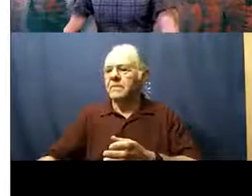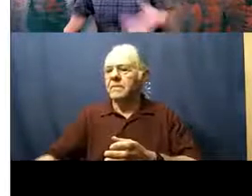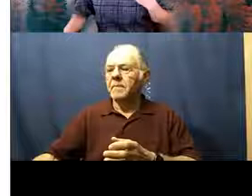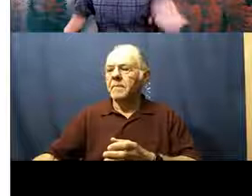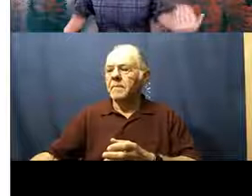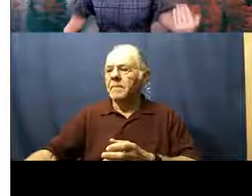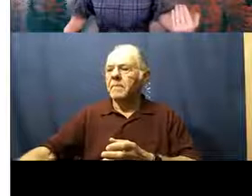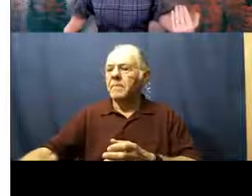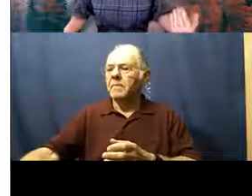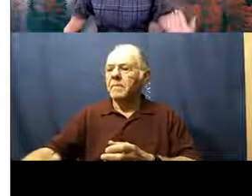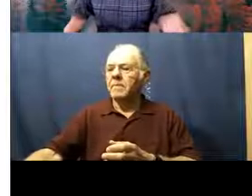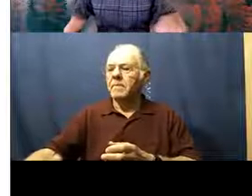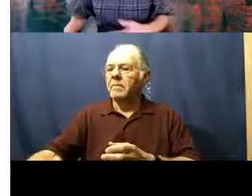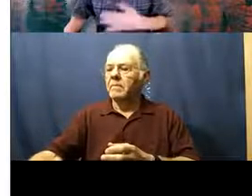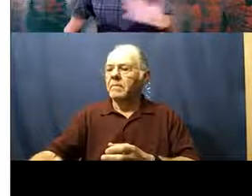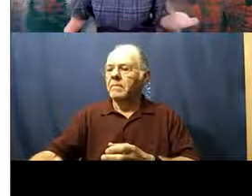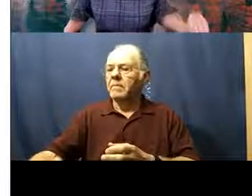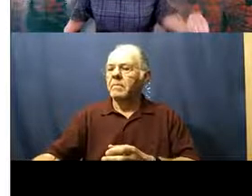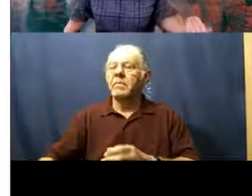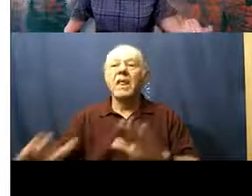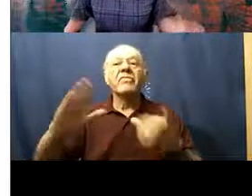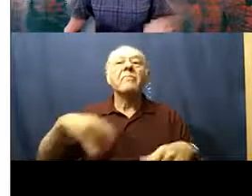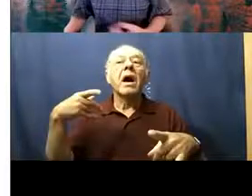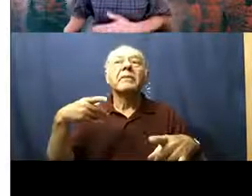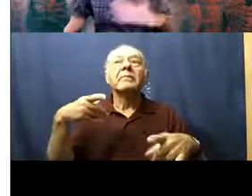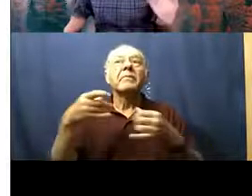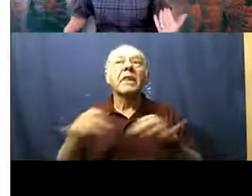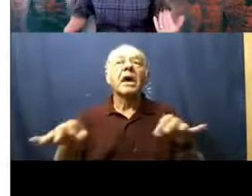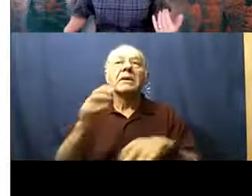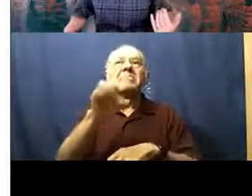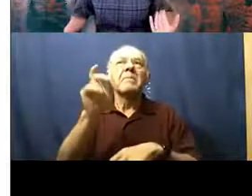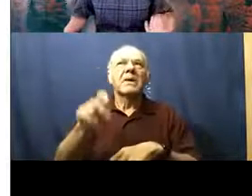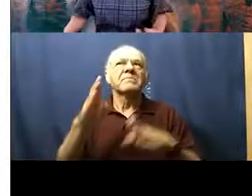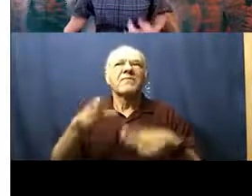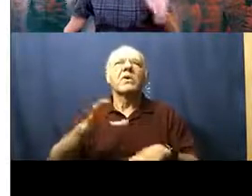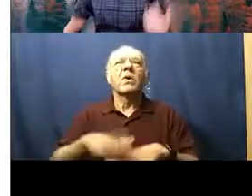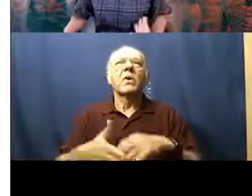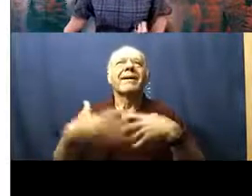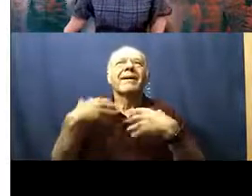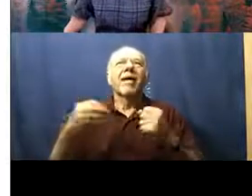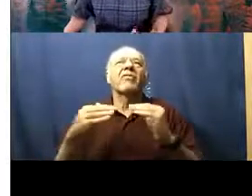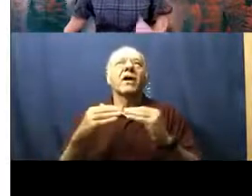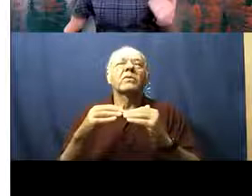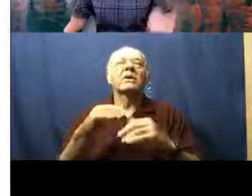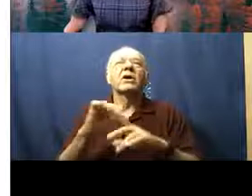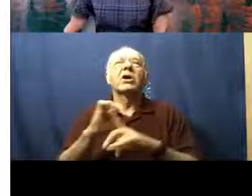to you, bottom line, all the time, Medicaid has to be focused on health equity and social justice. This is why we're